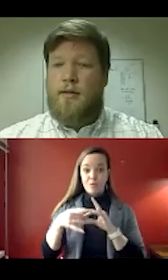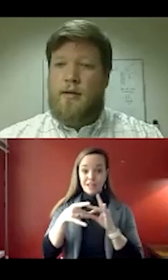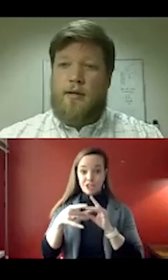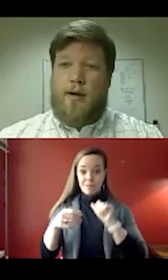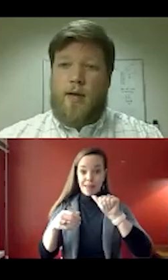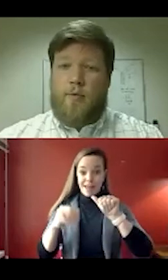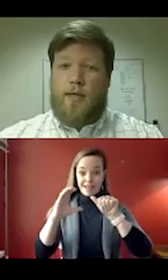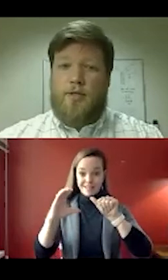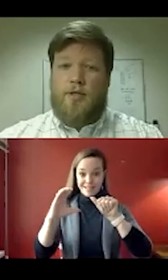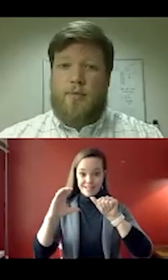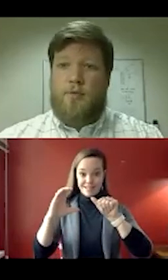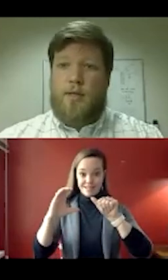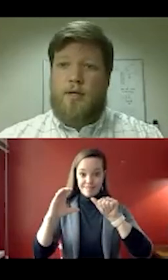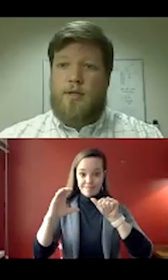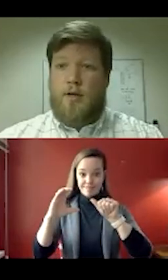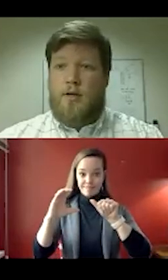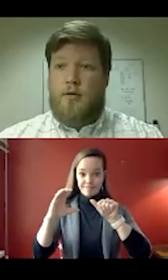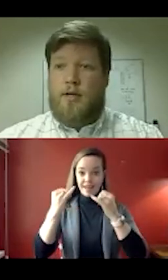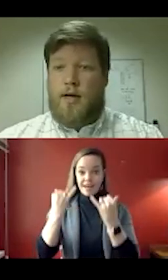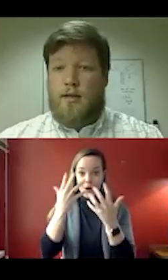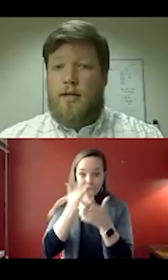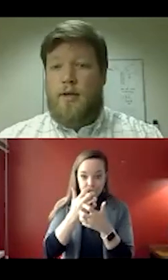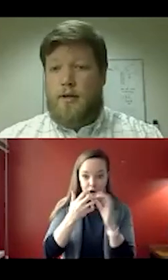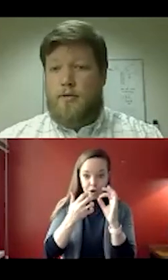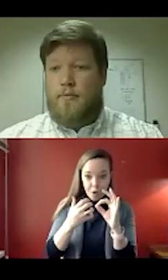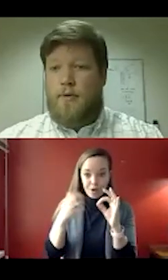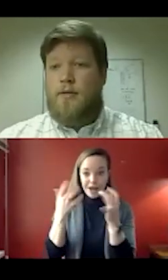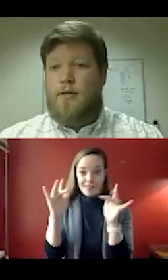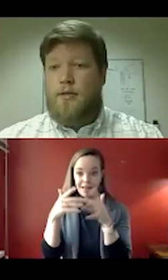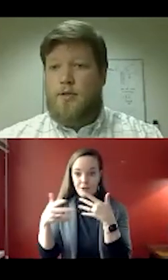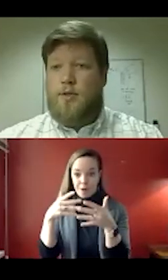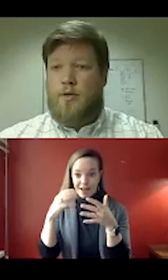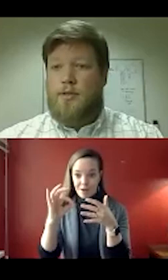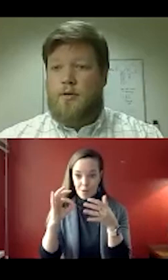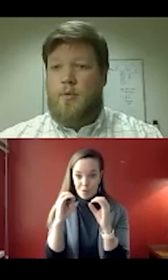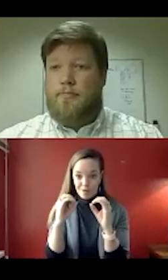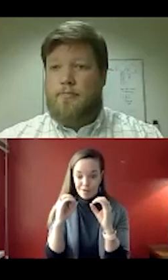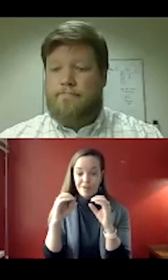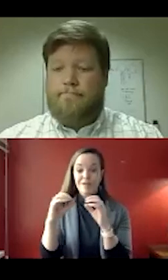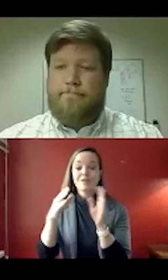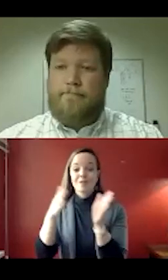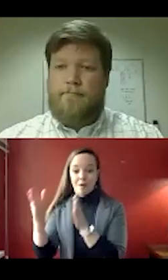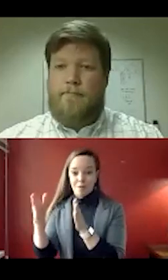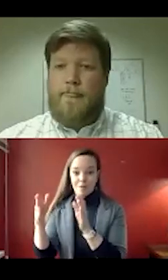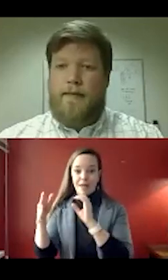C. Now we have a relationship between a dark node and a light gray node, so it's coded 0, 1.